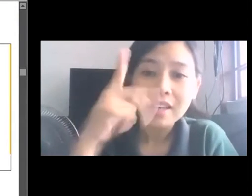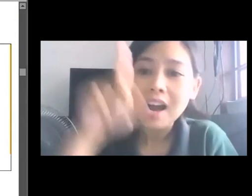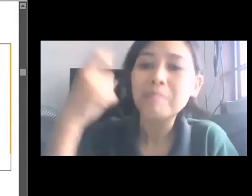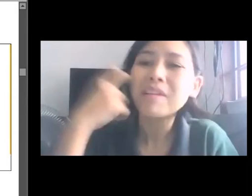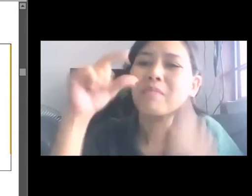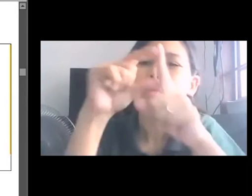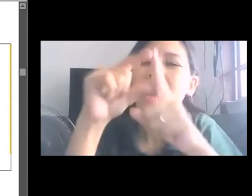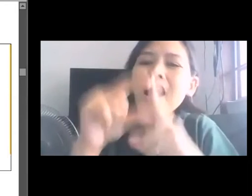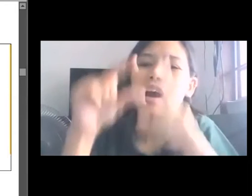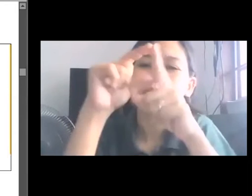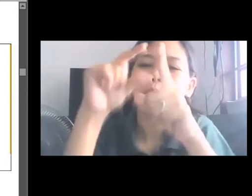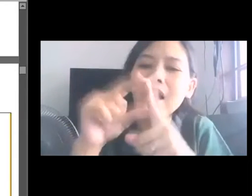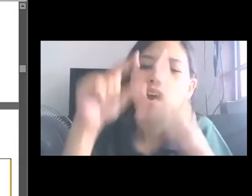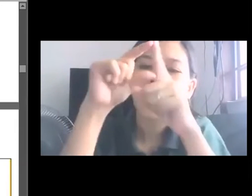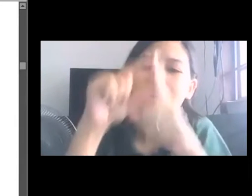bit,